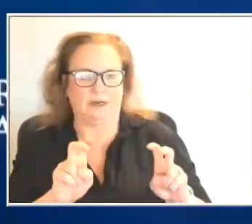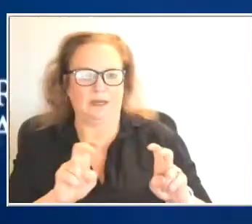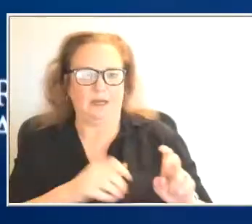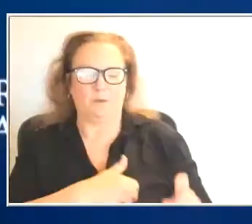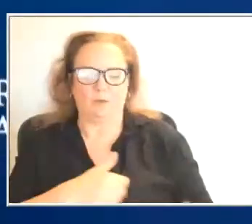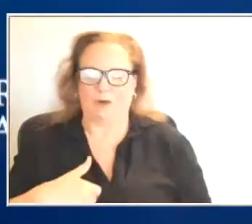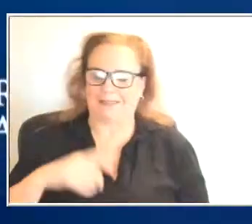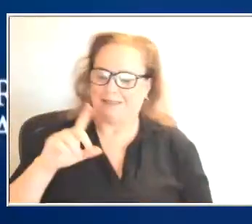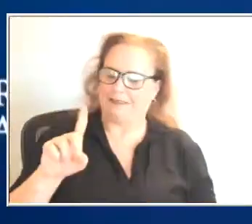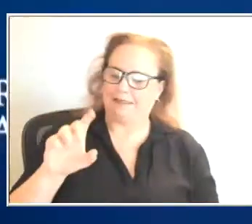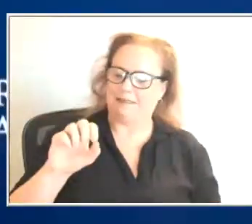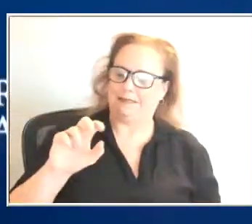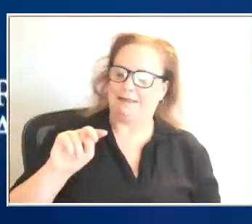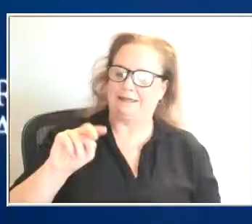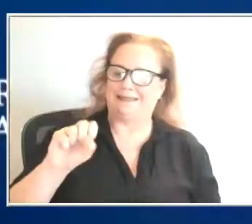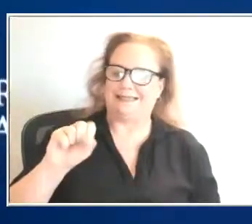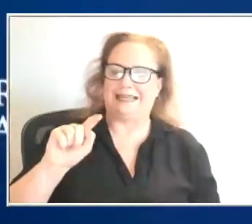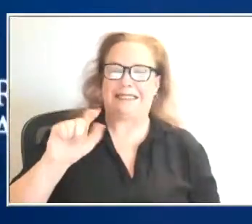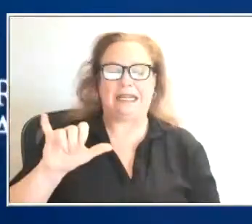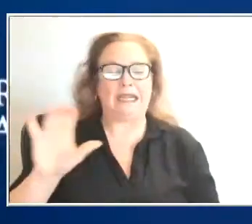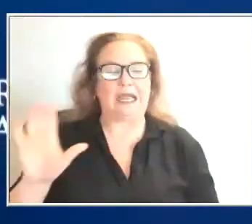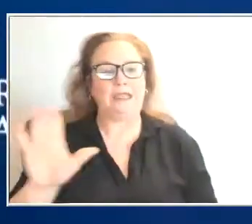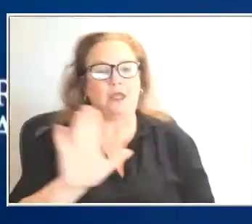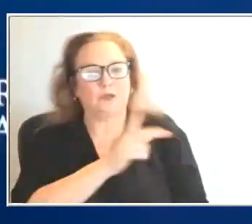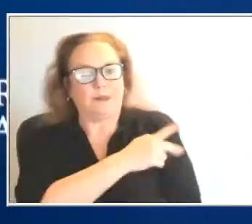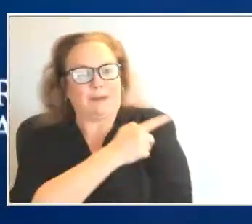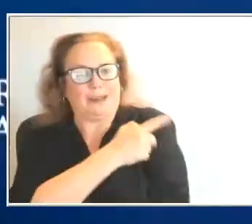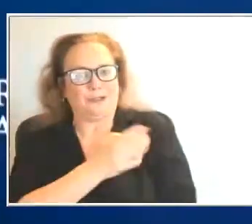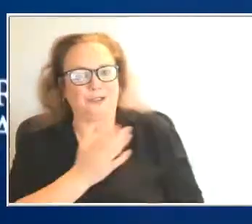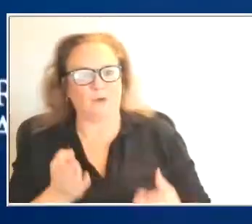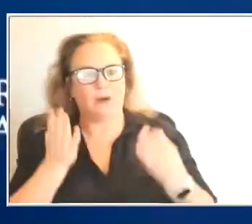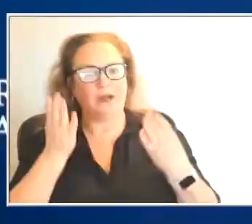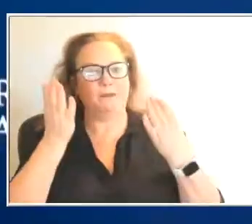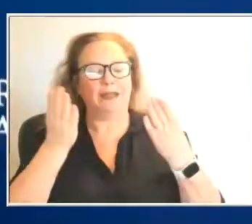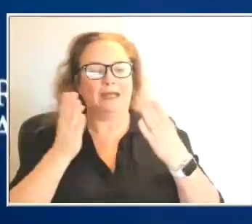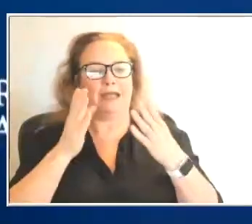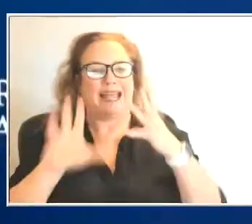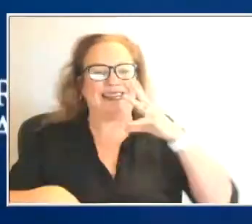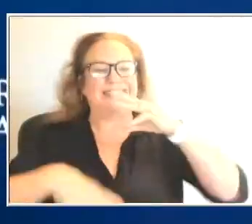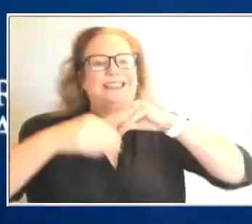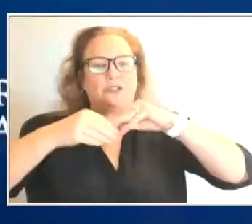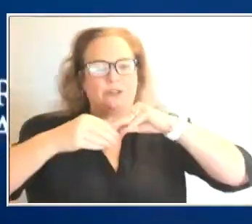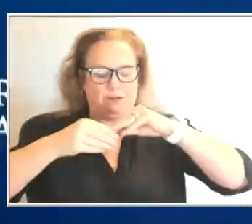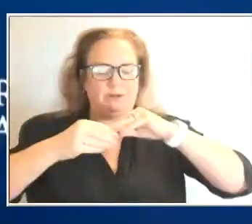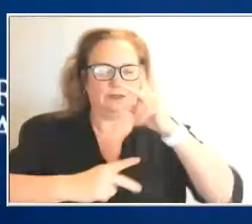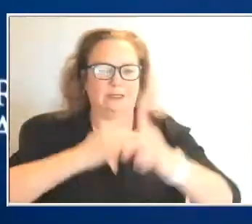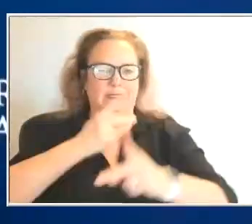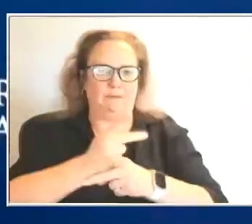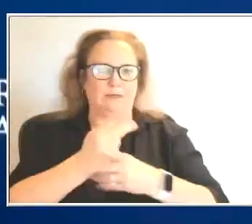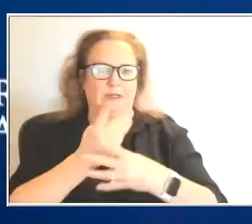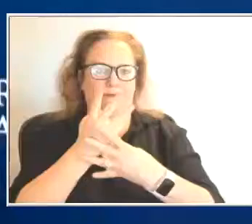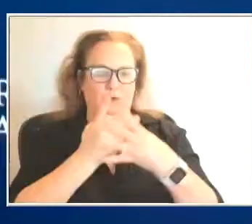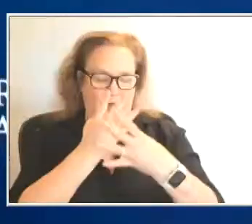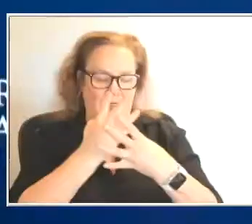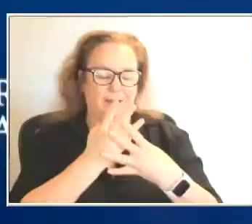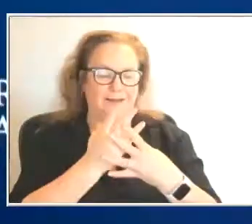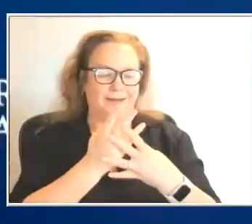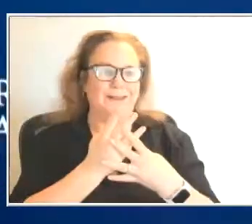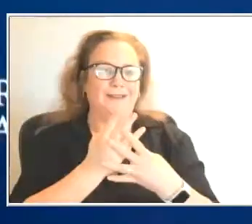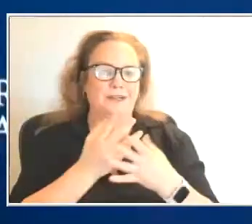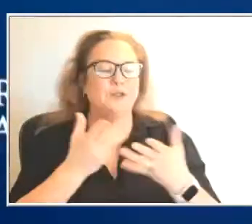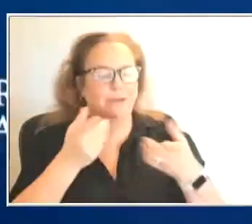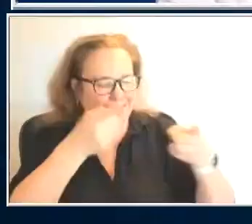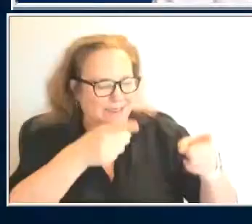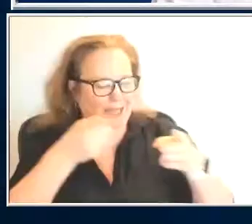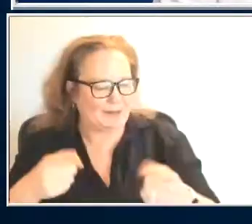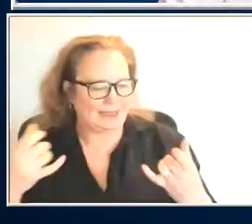And for those patients, we also offer and recommend additional types of screening in addition to mammogram. So this is already happening.